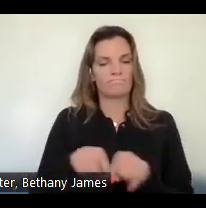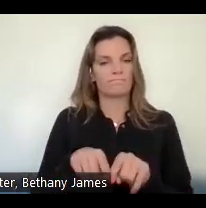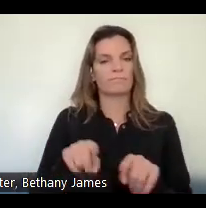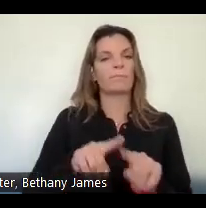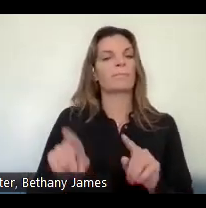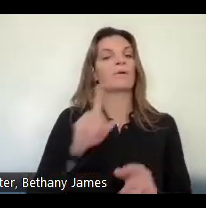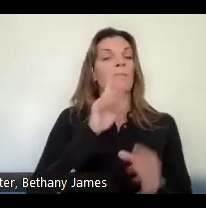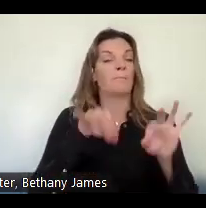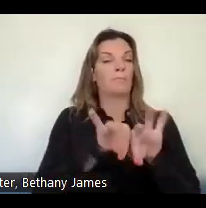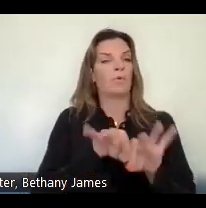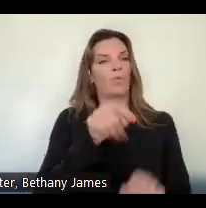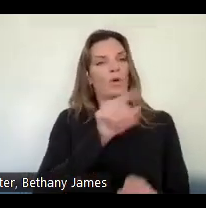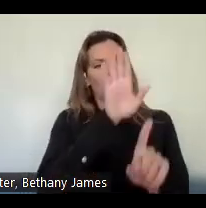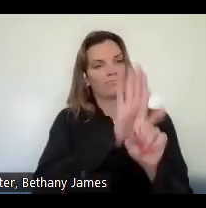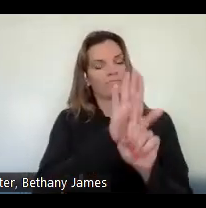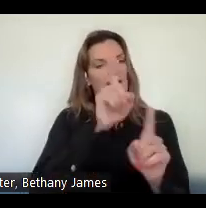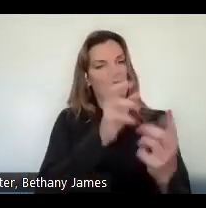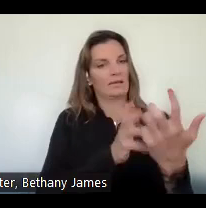need.